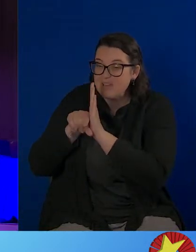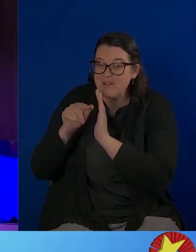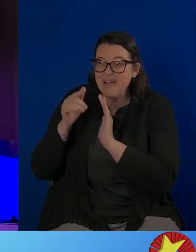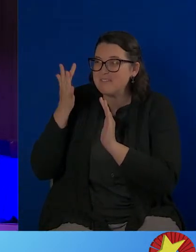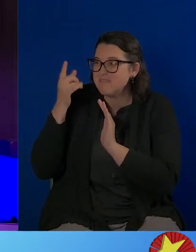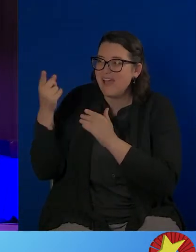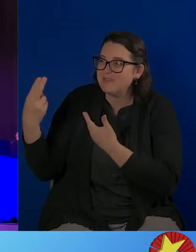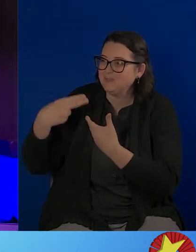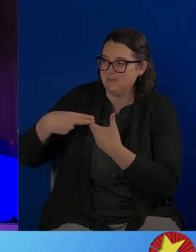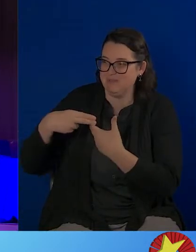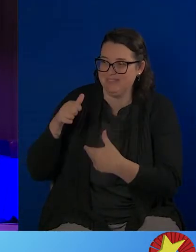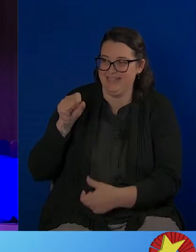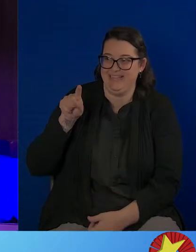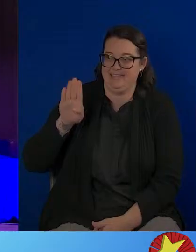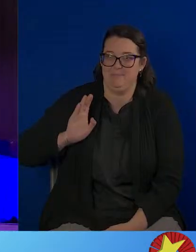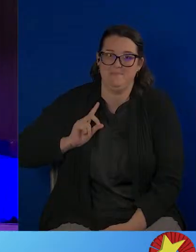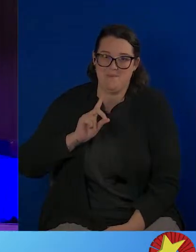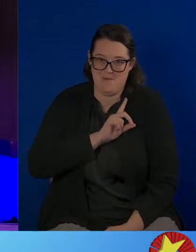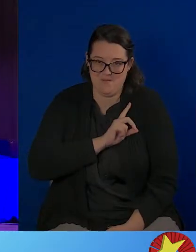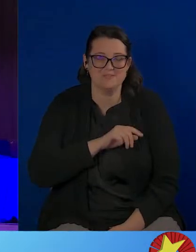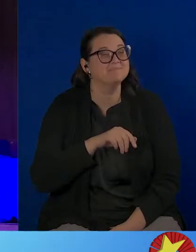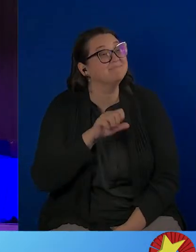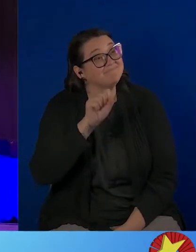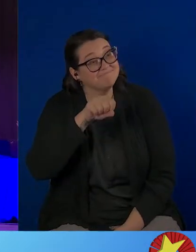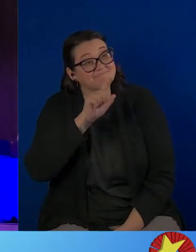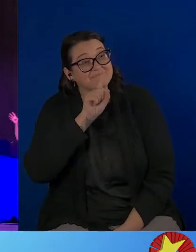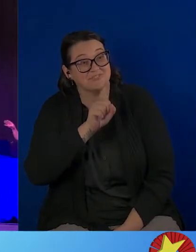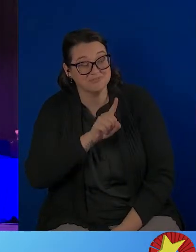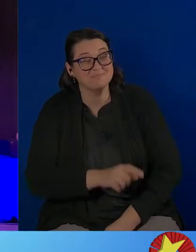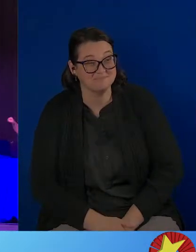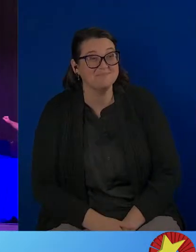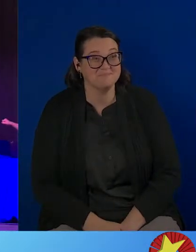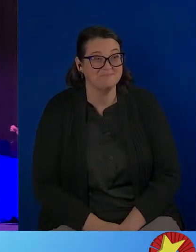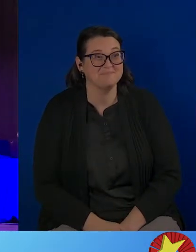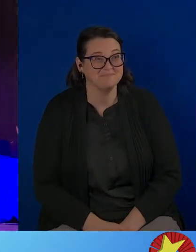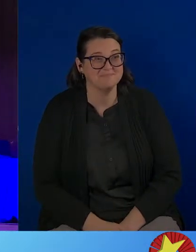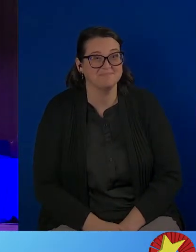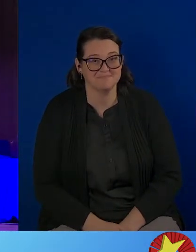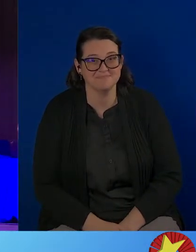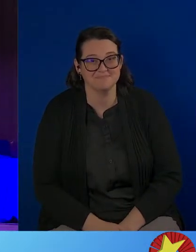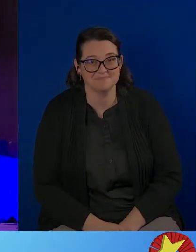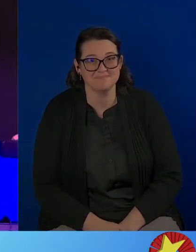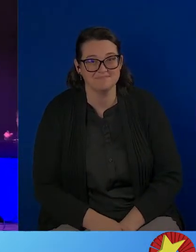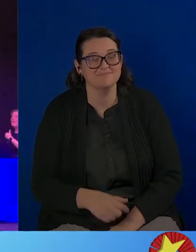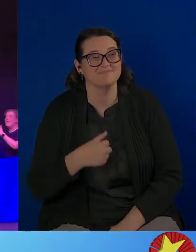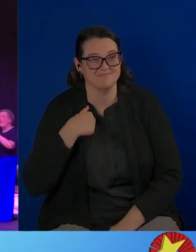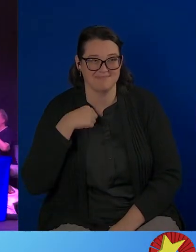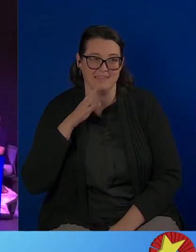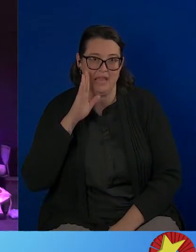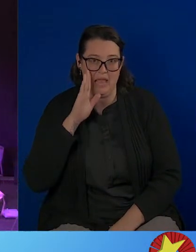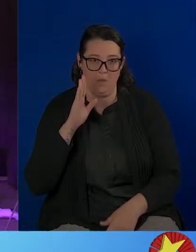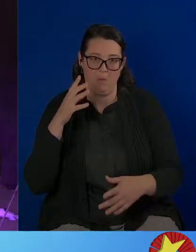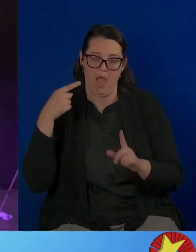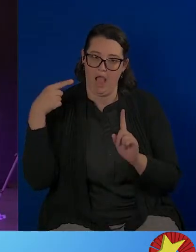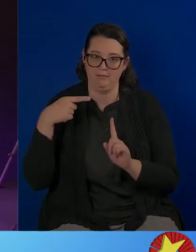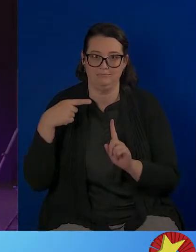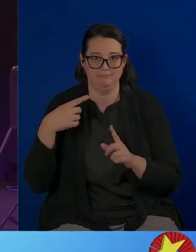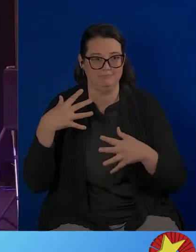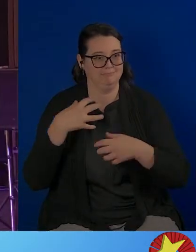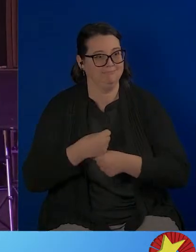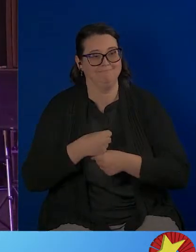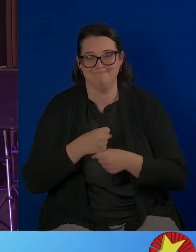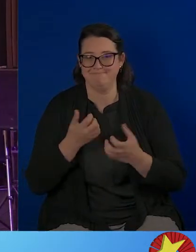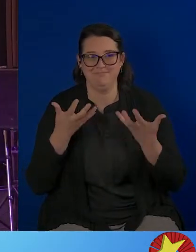ASDB? Sure. I will make sure that I don't go on too long, wasting anyone's time.